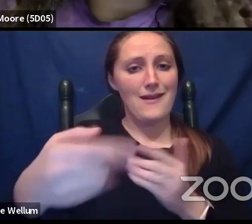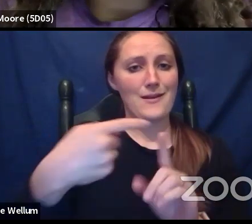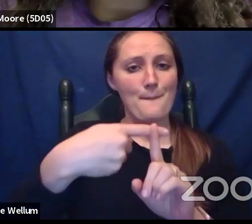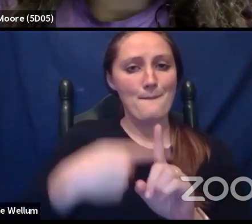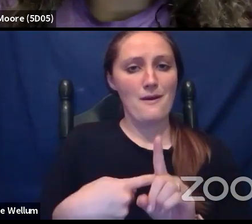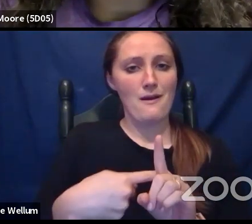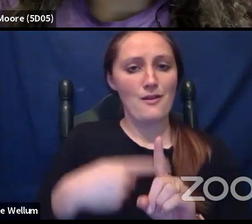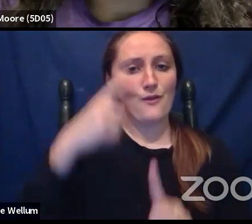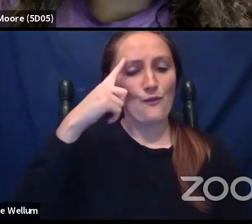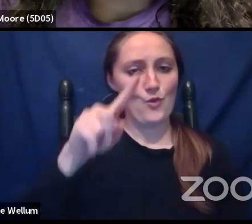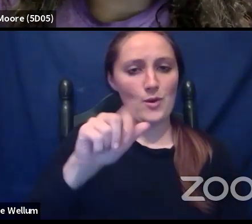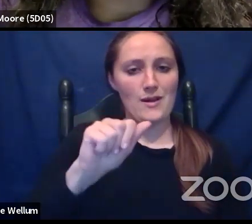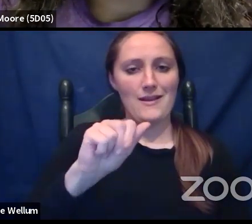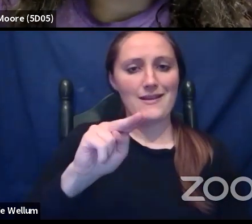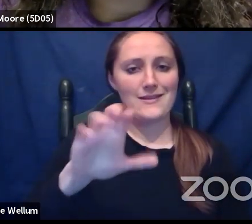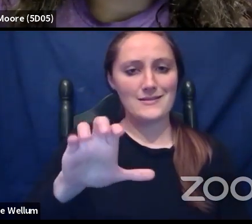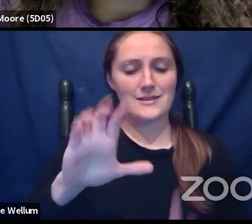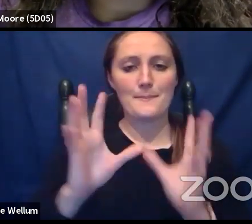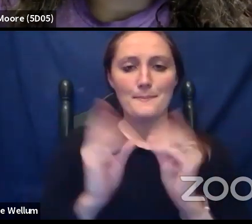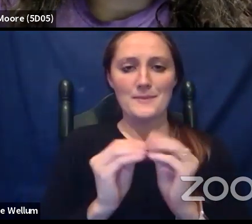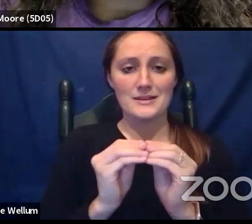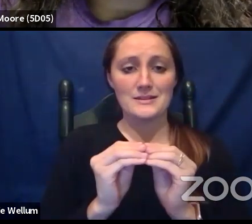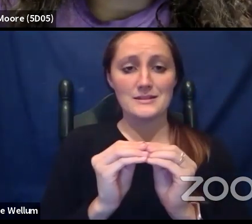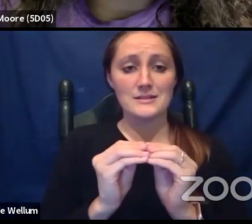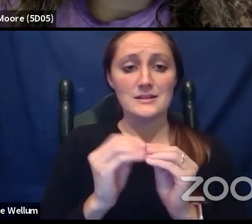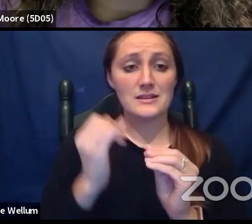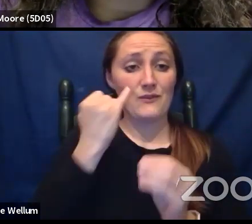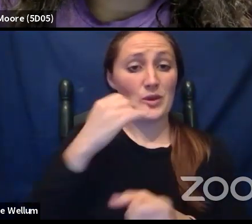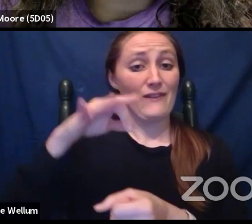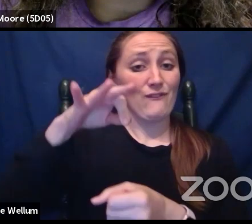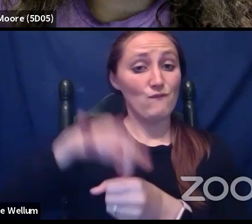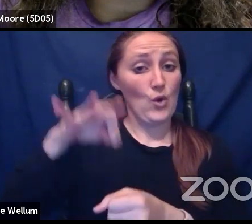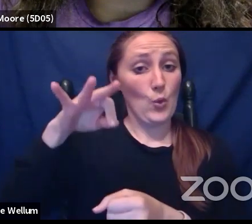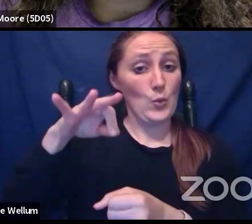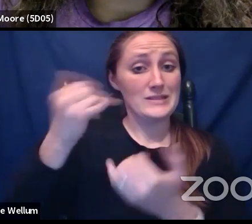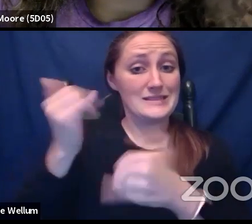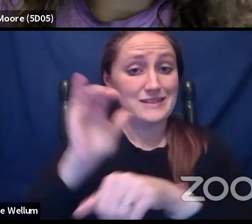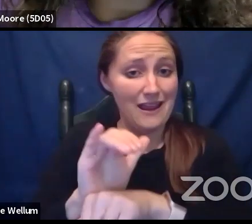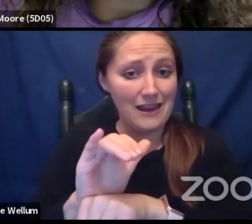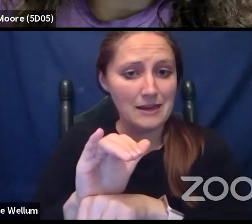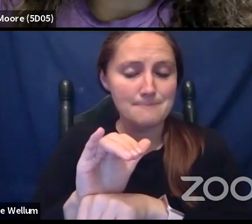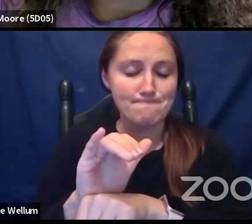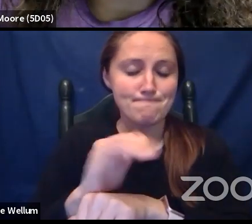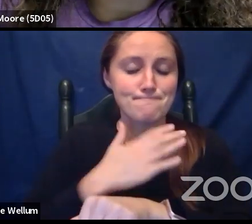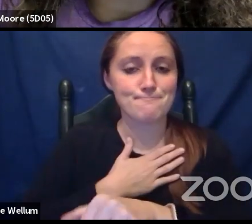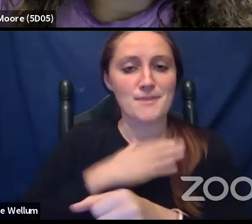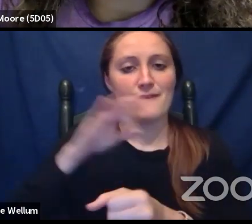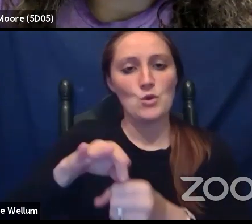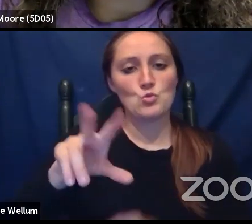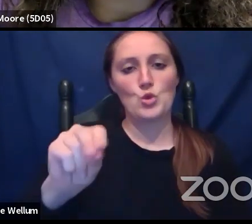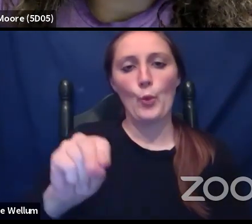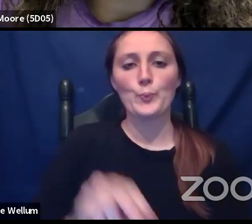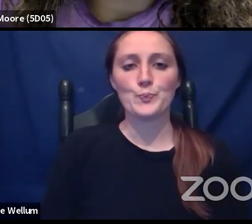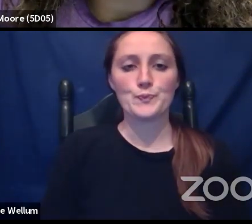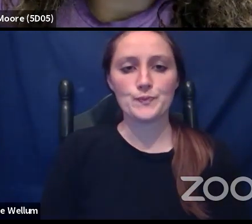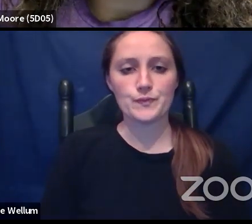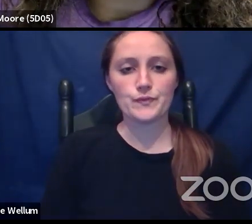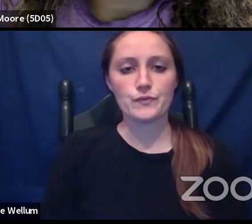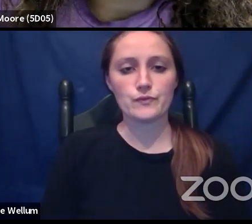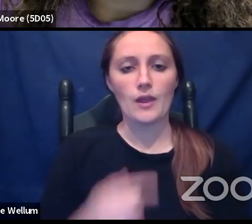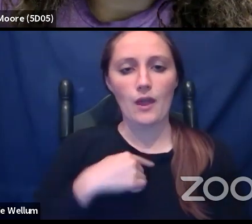our ANC meeting, because if we had to vote on this tonight, I would vote no. I would vote